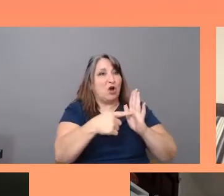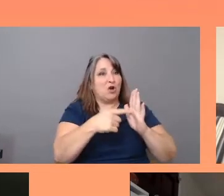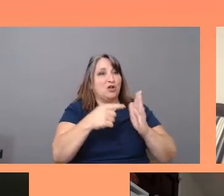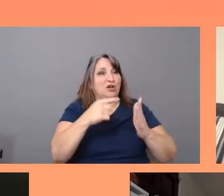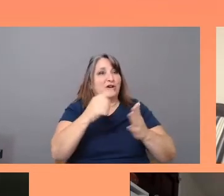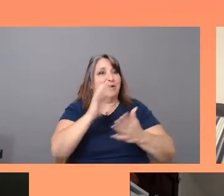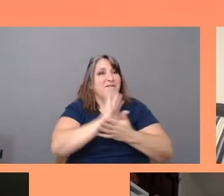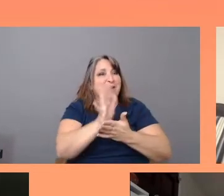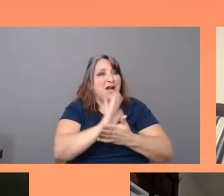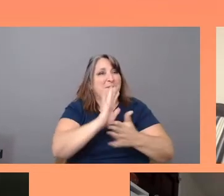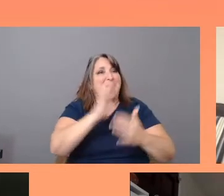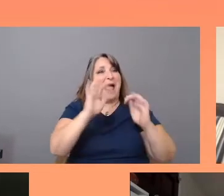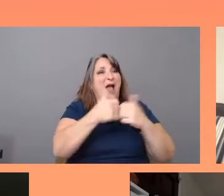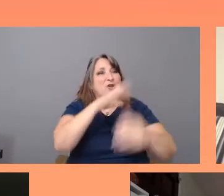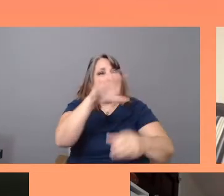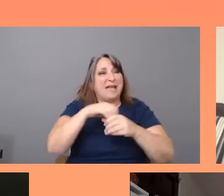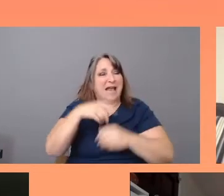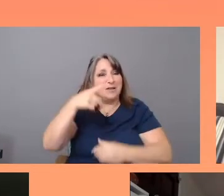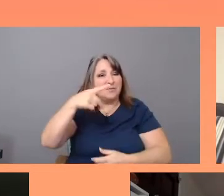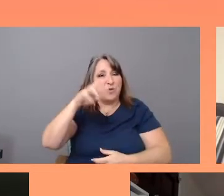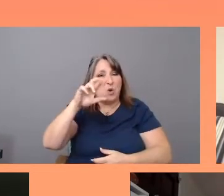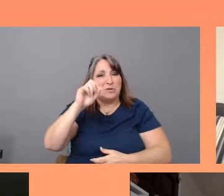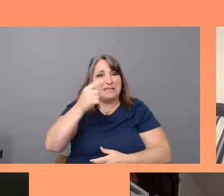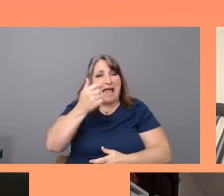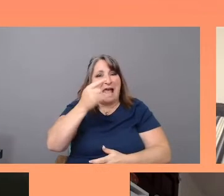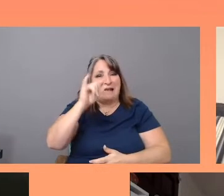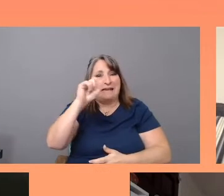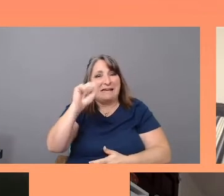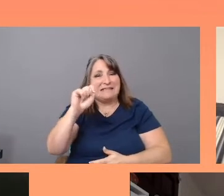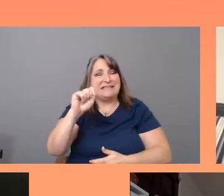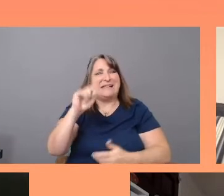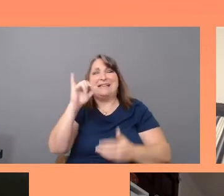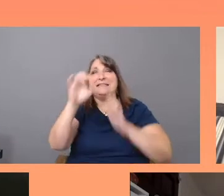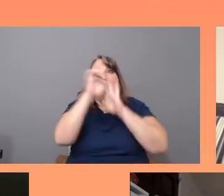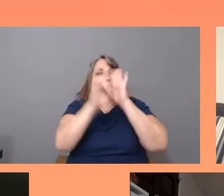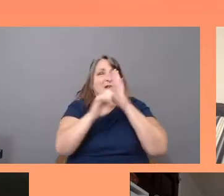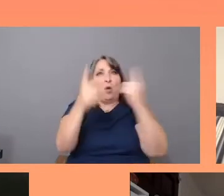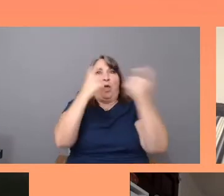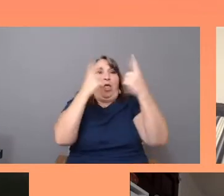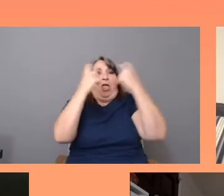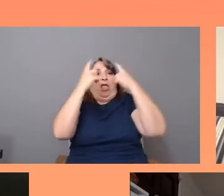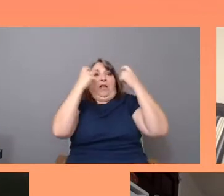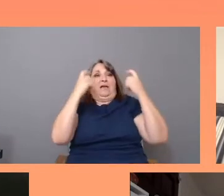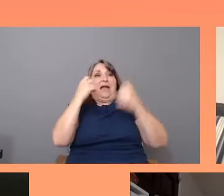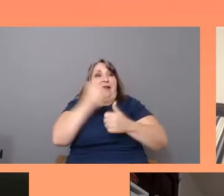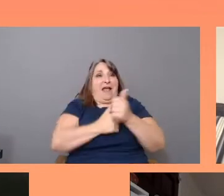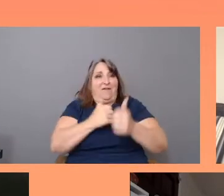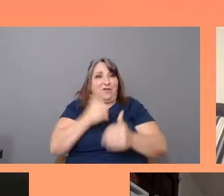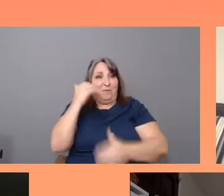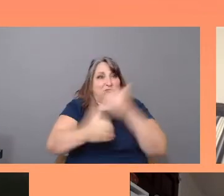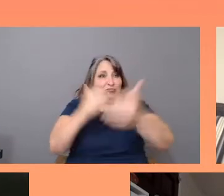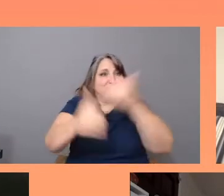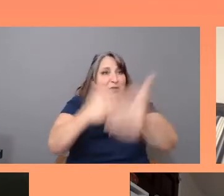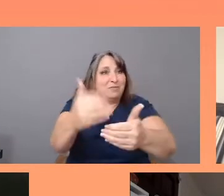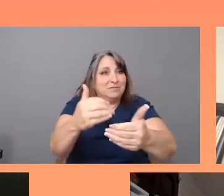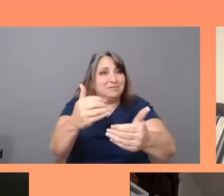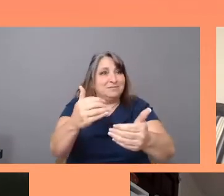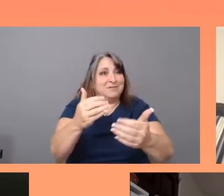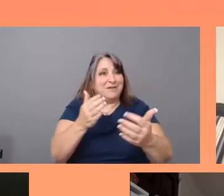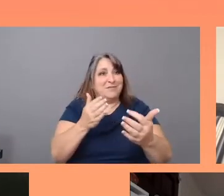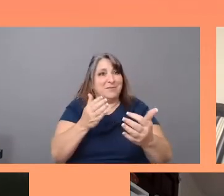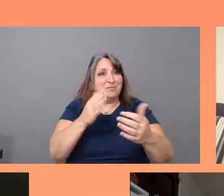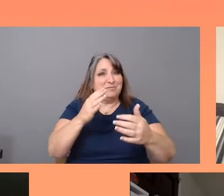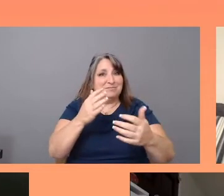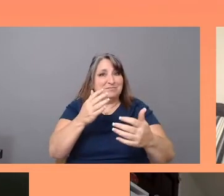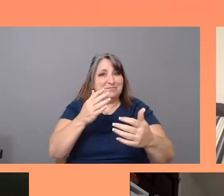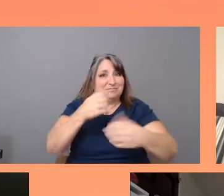you engage protagonists in that process, what you say to funders, what you don't. These ethical questions come at you at every stage of the filmmaking process,